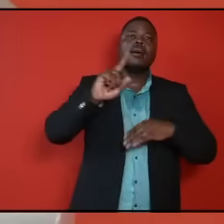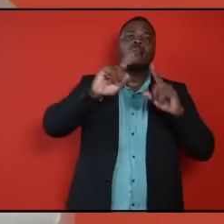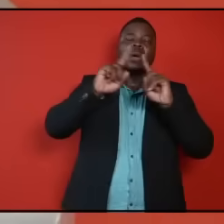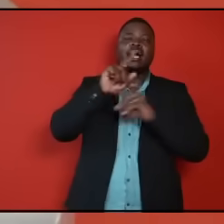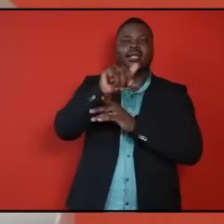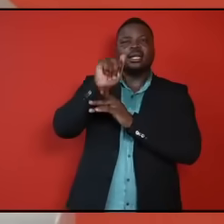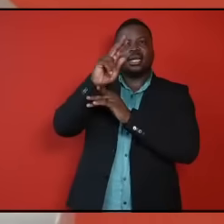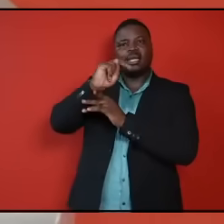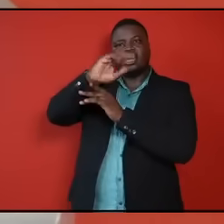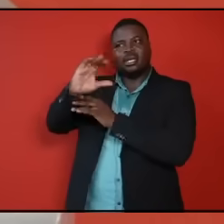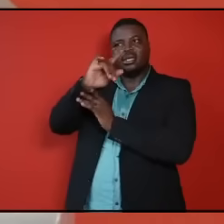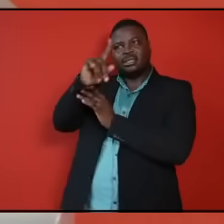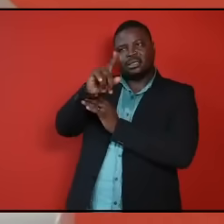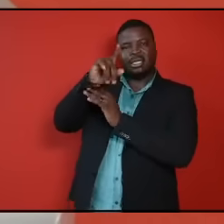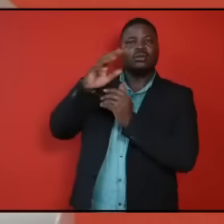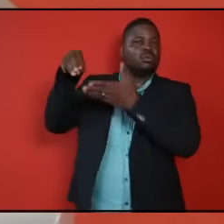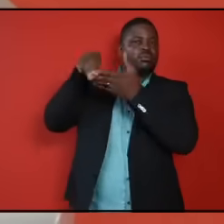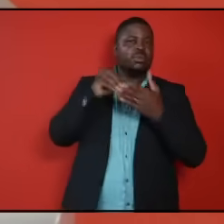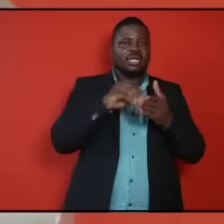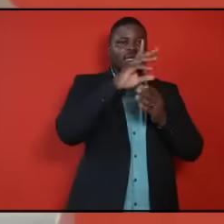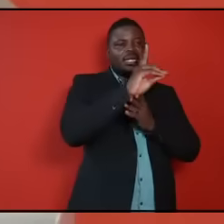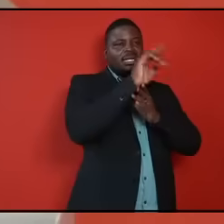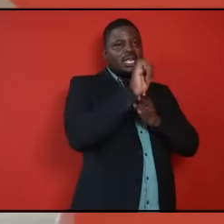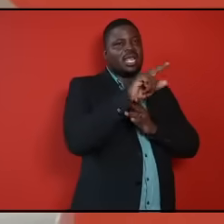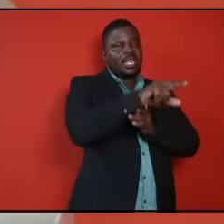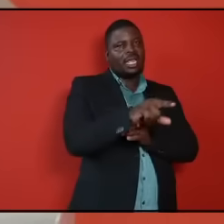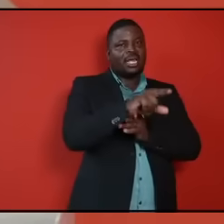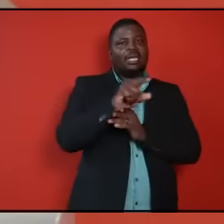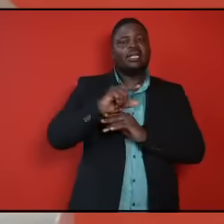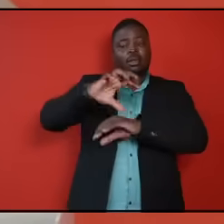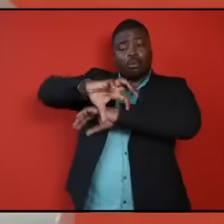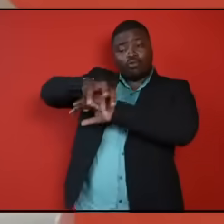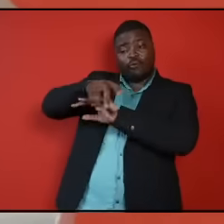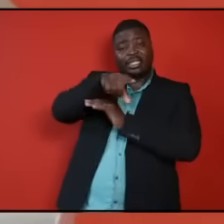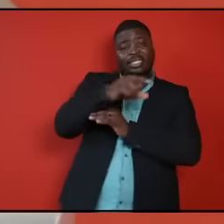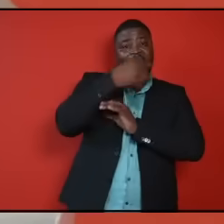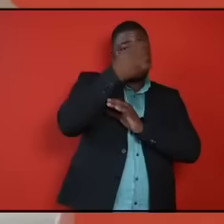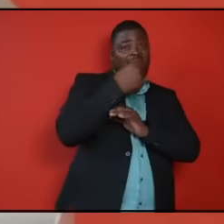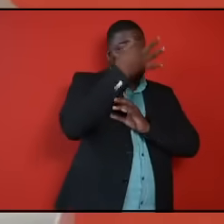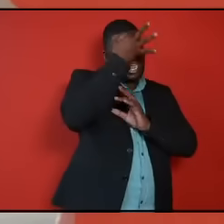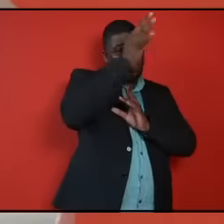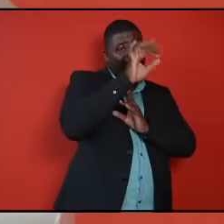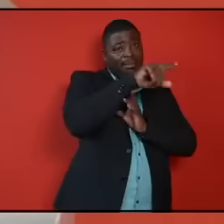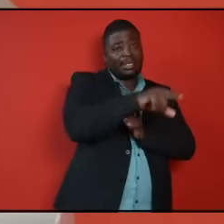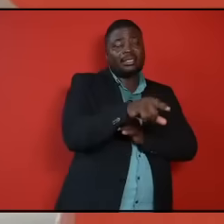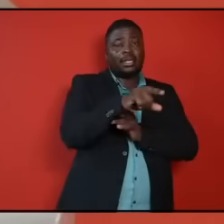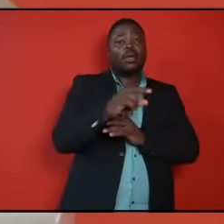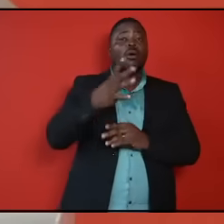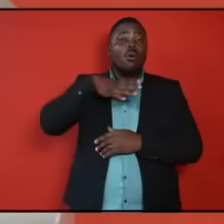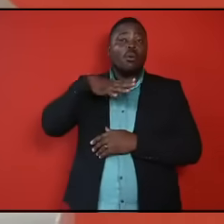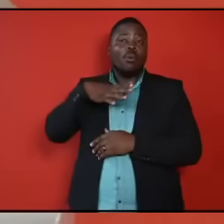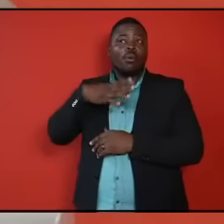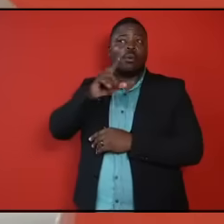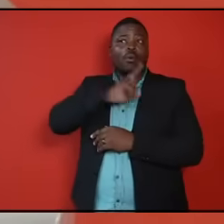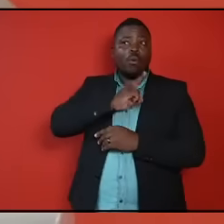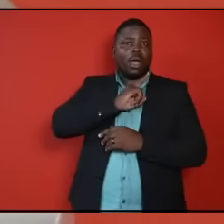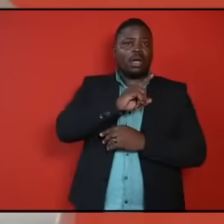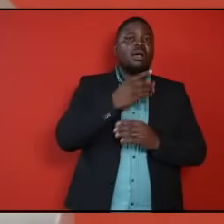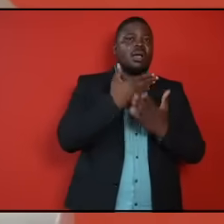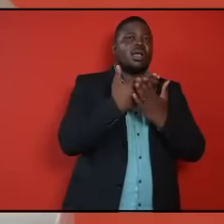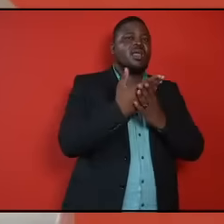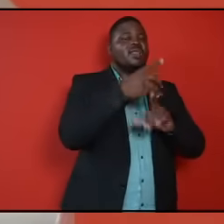DA in the provincial government, they've always run a risk of a failing